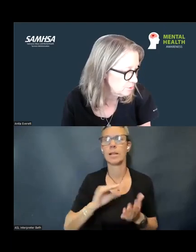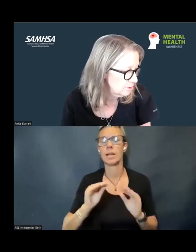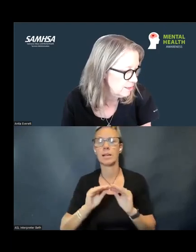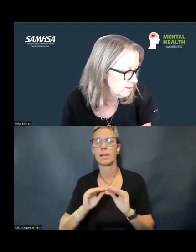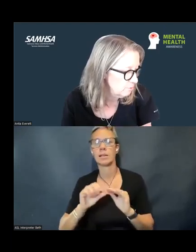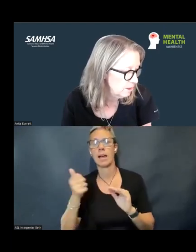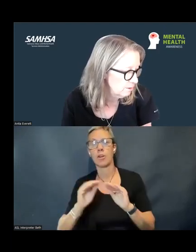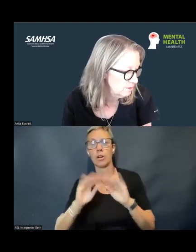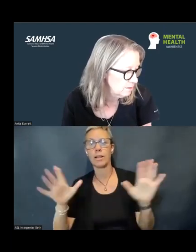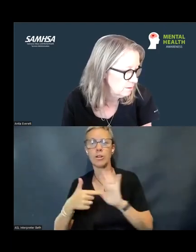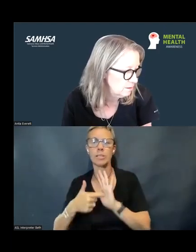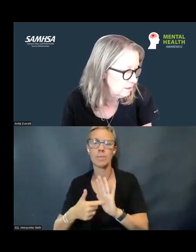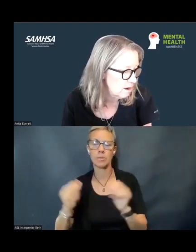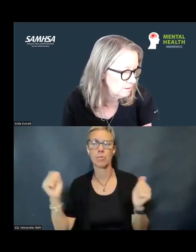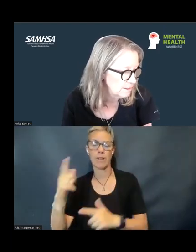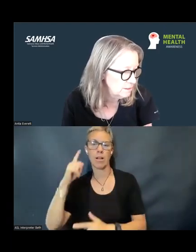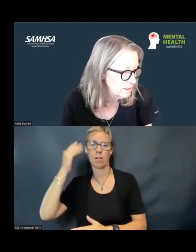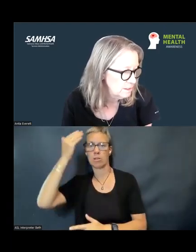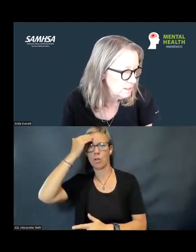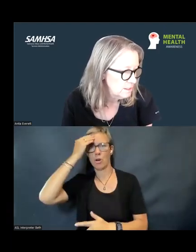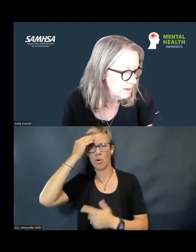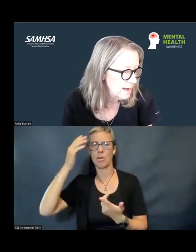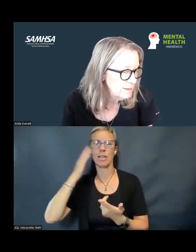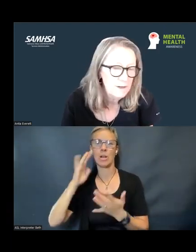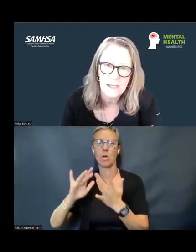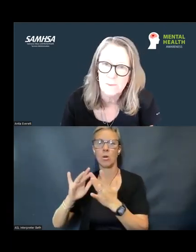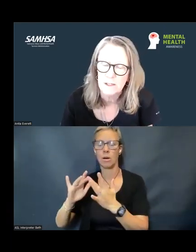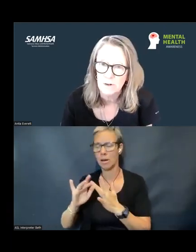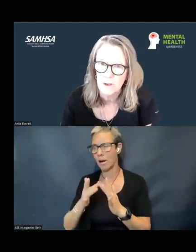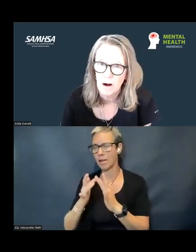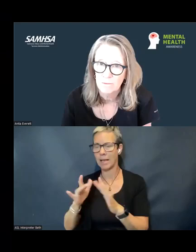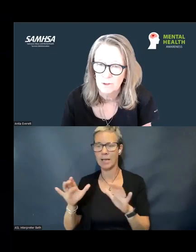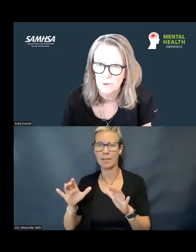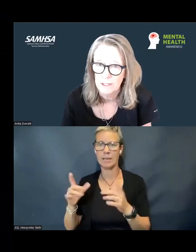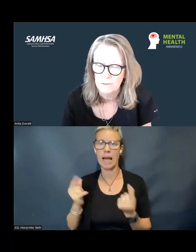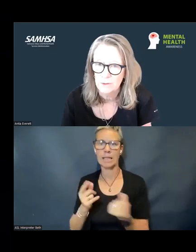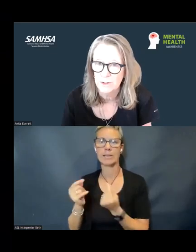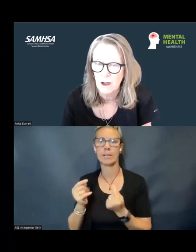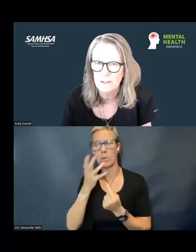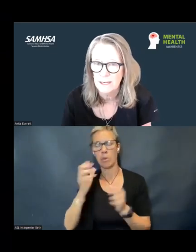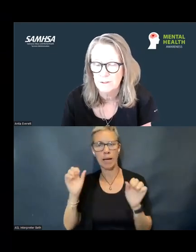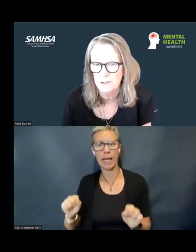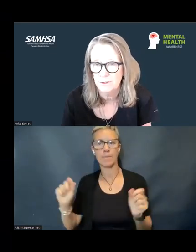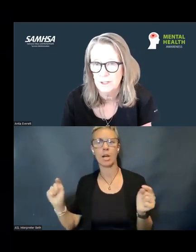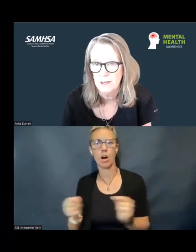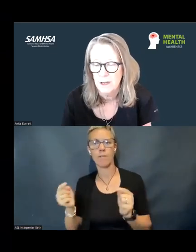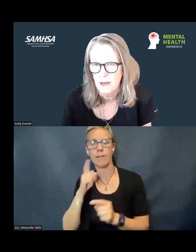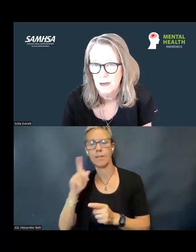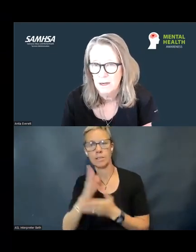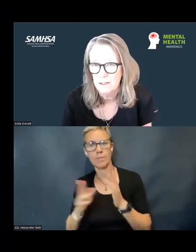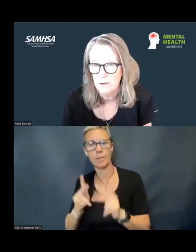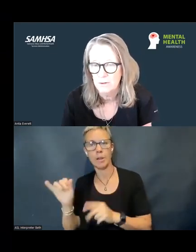heard about, I'm sure, that where online activity has been extremely harmful for individuals, on down to